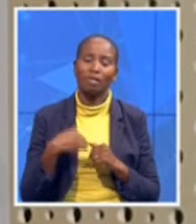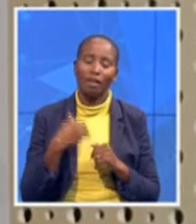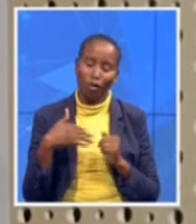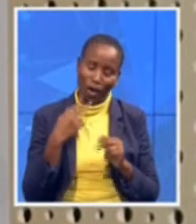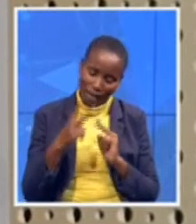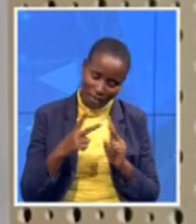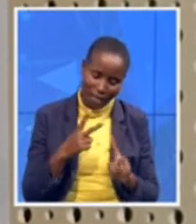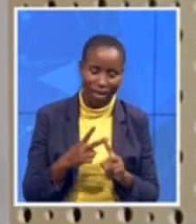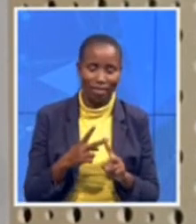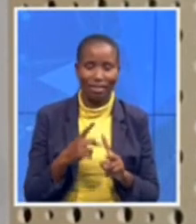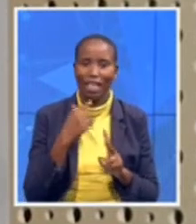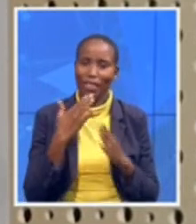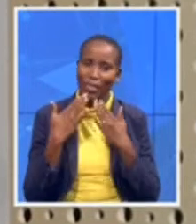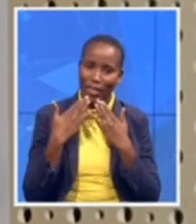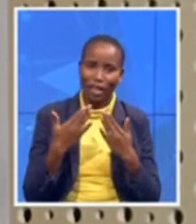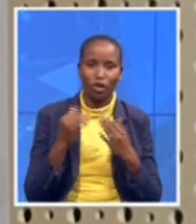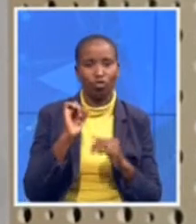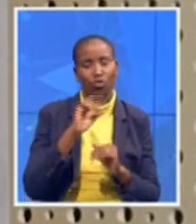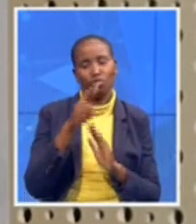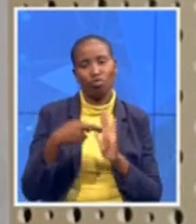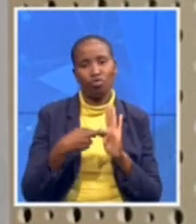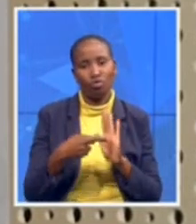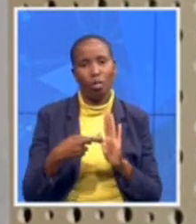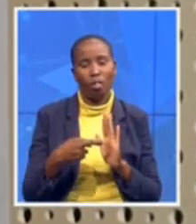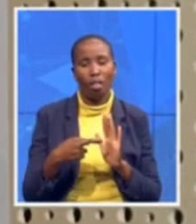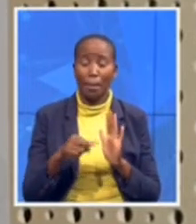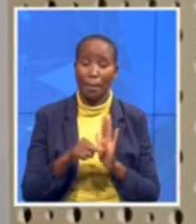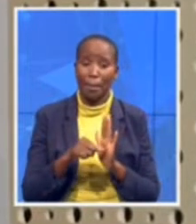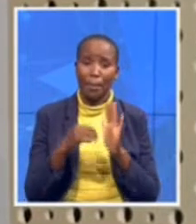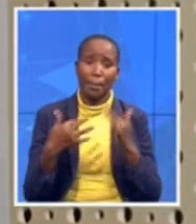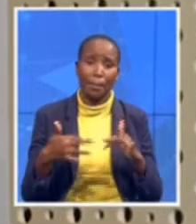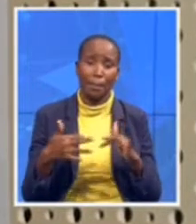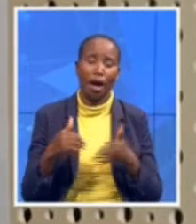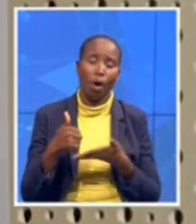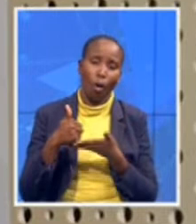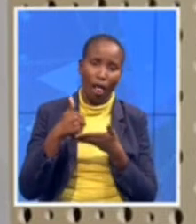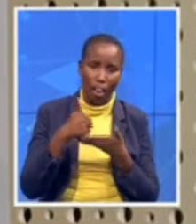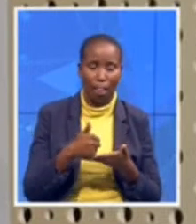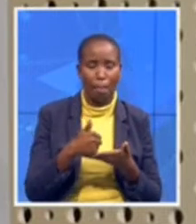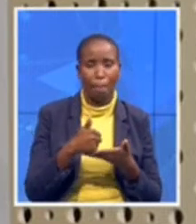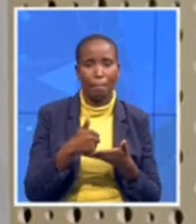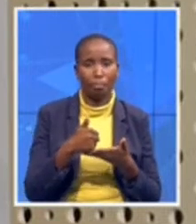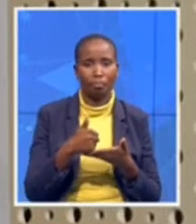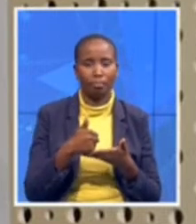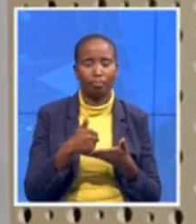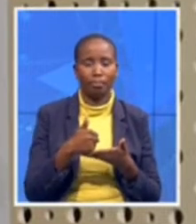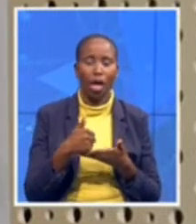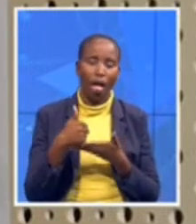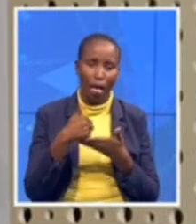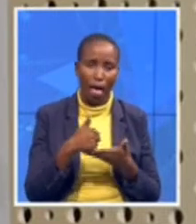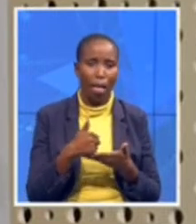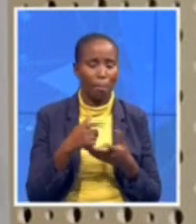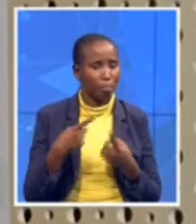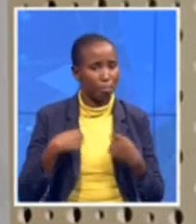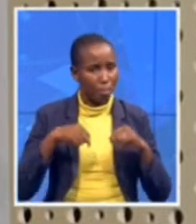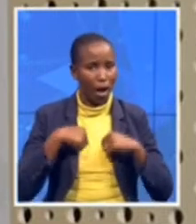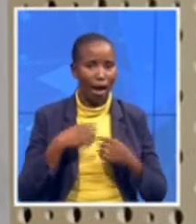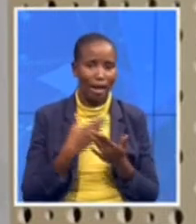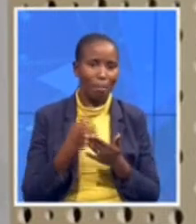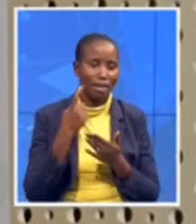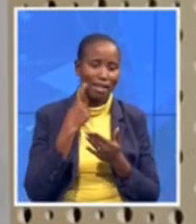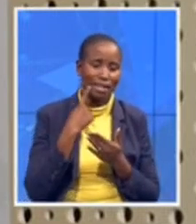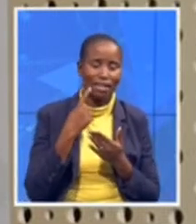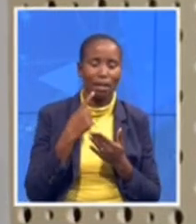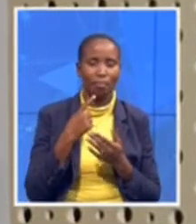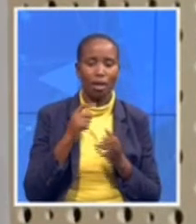play in assisting entities like ourselves to educate and empower the public by